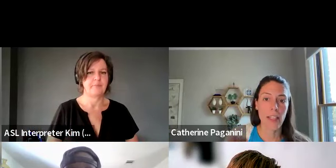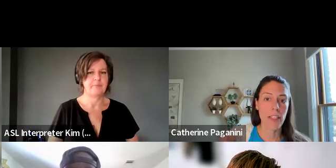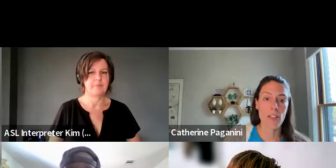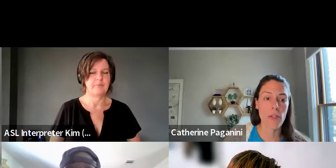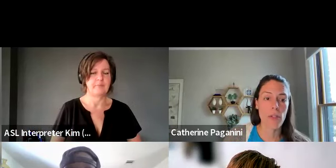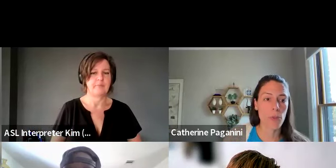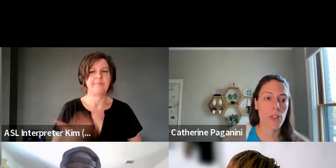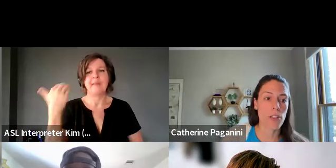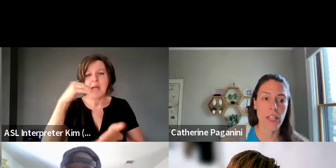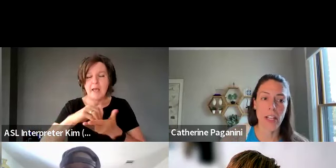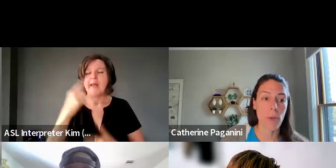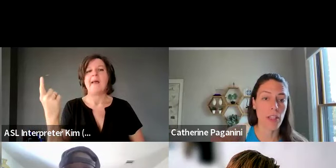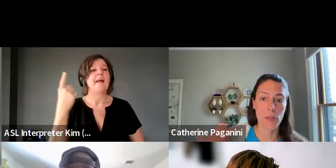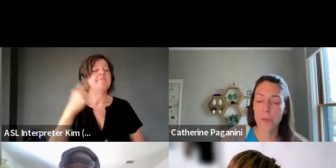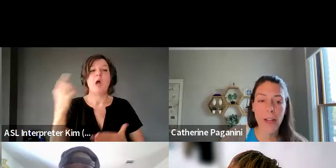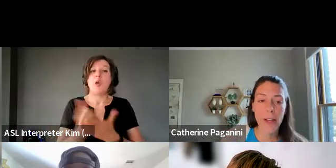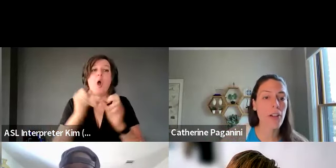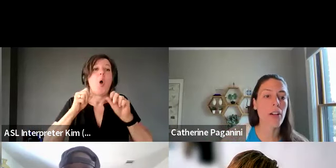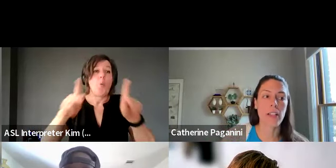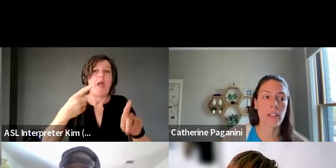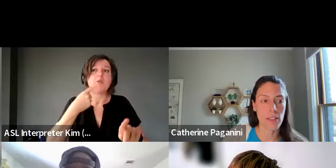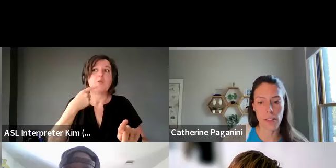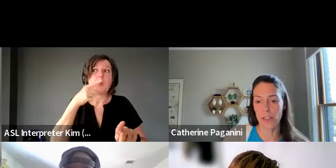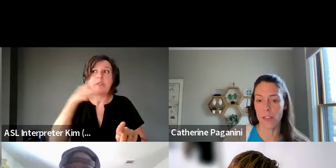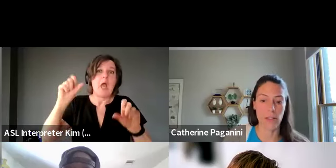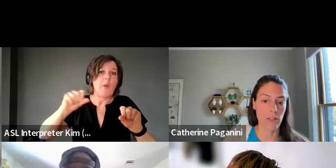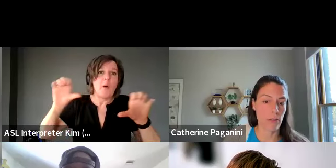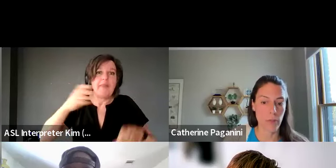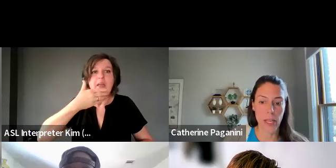Again, it's always an opportunity to say what they could do better. And